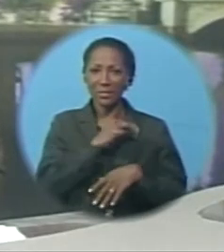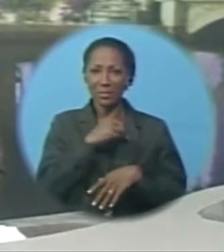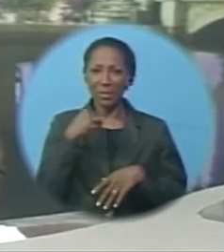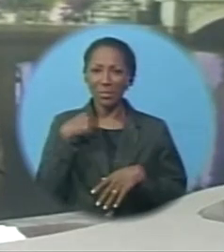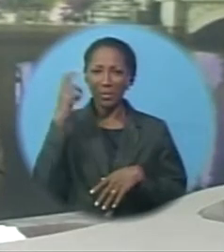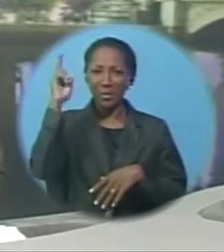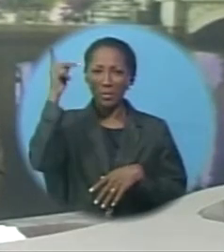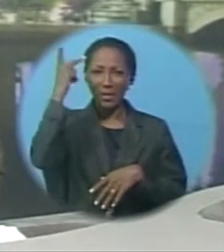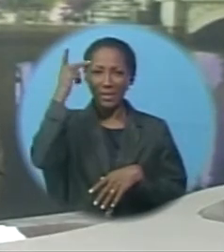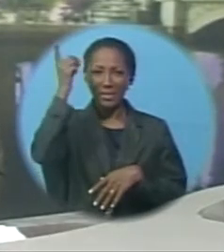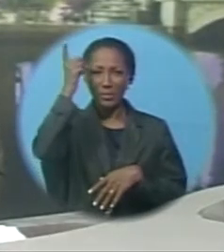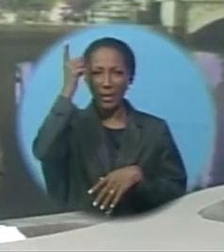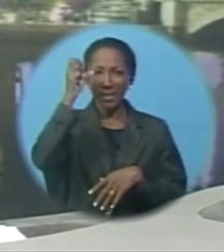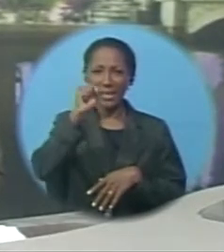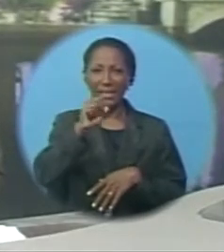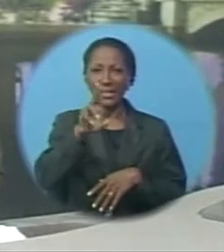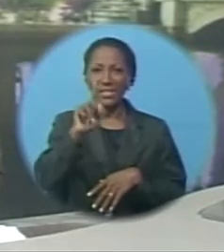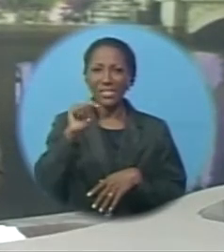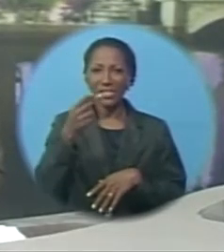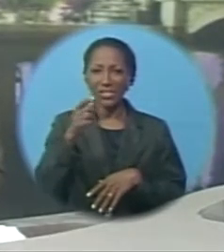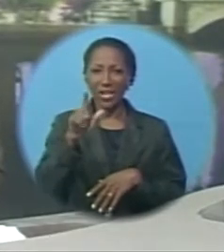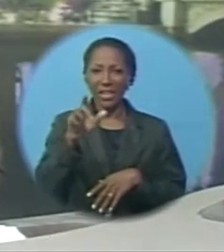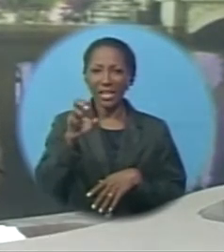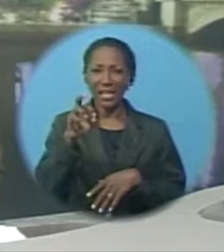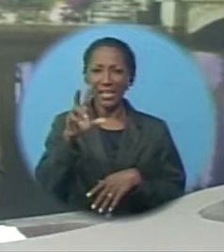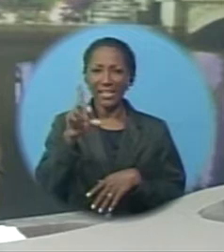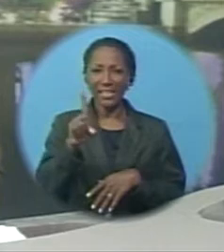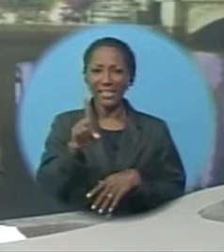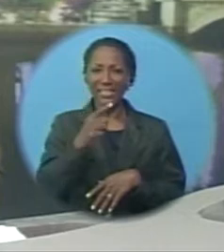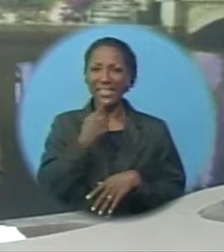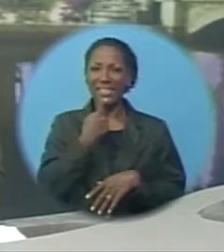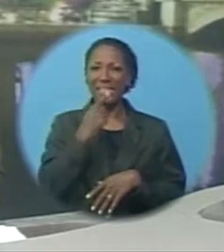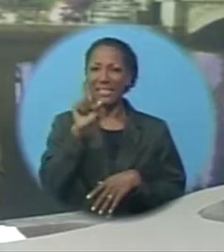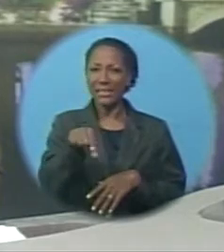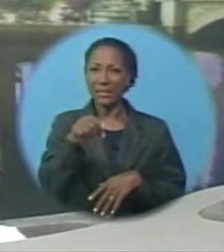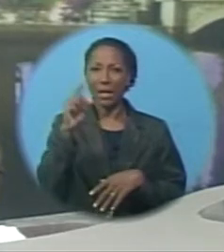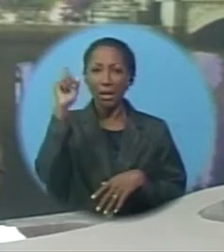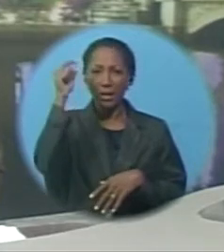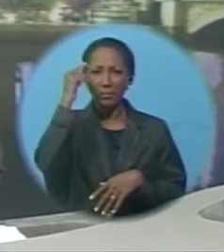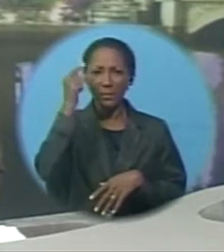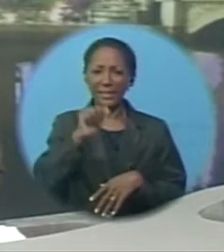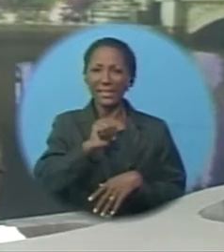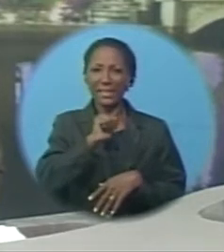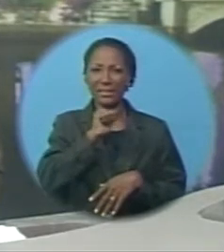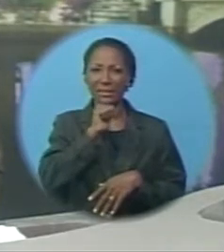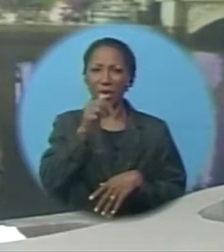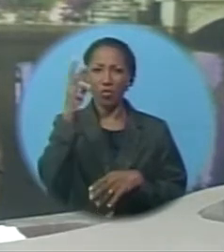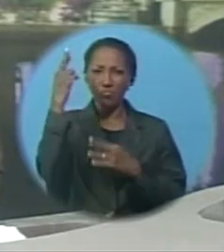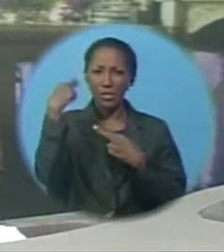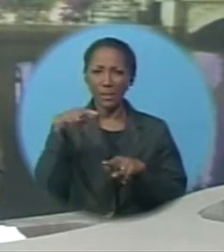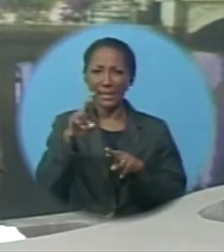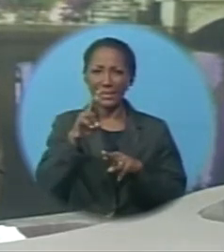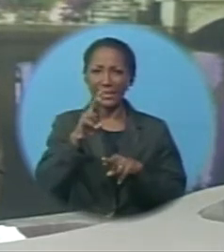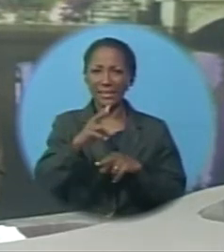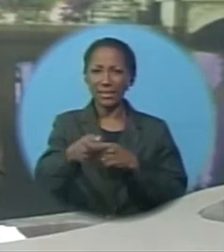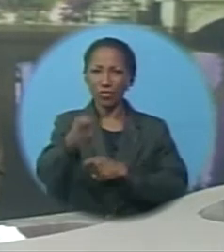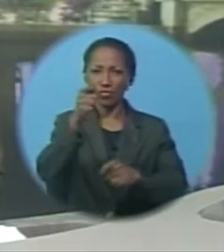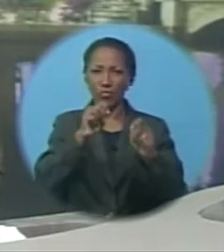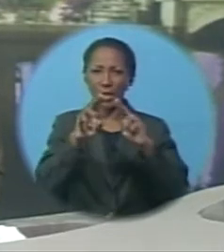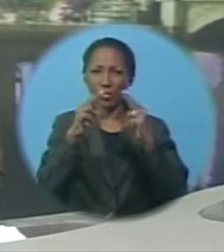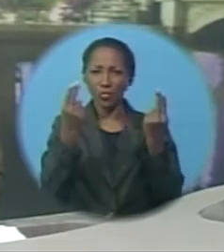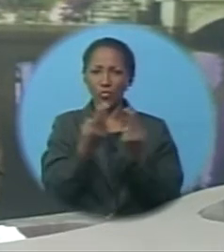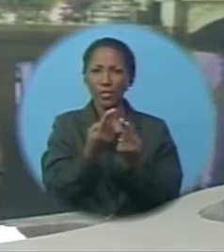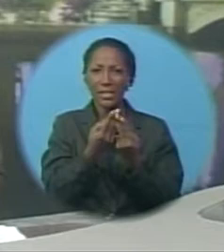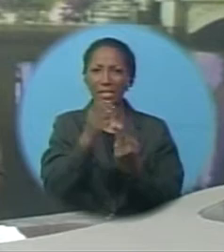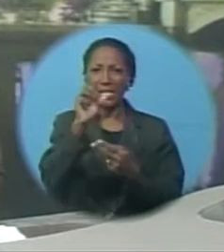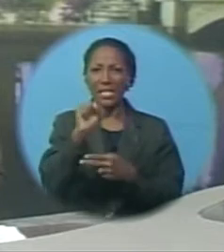of Parliament Dwight Sutherland is accusing government of continually disrespecting the island's trade unions. The St. George South